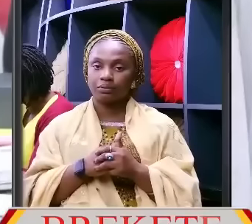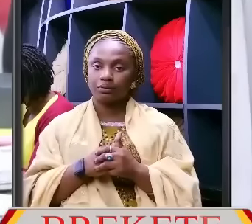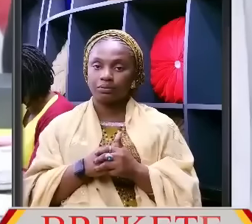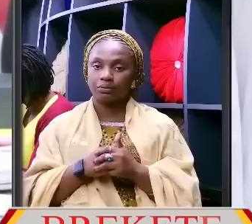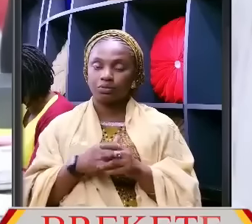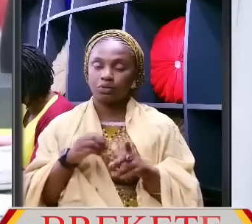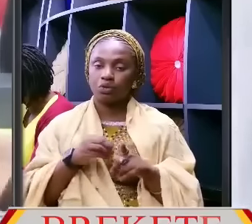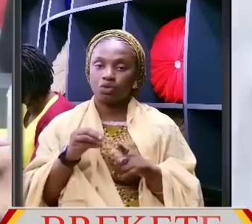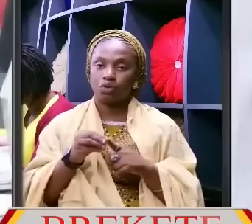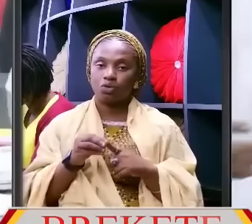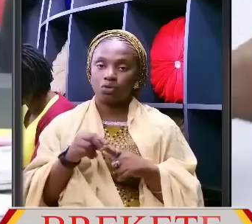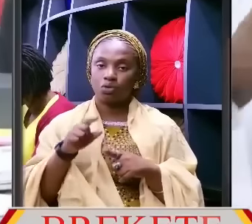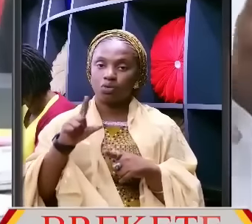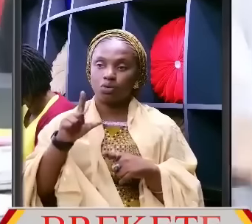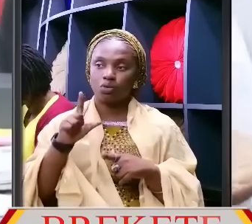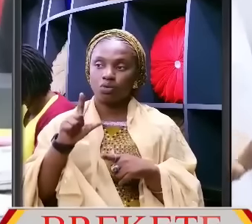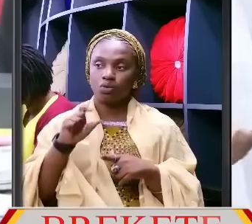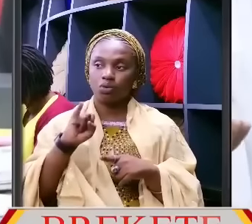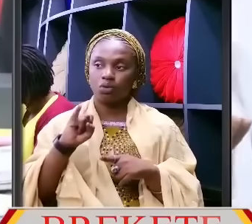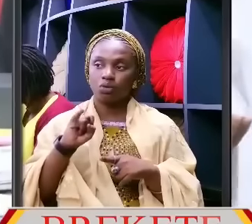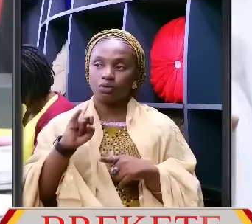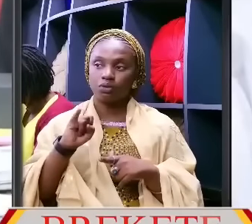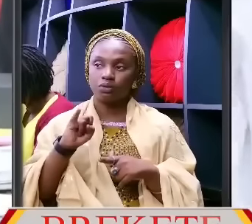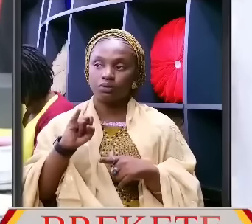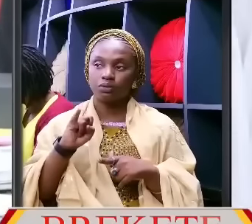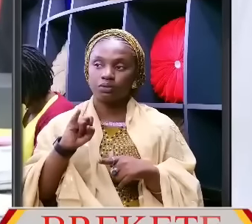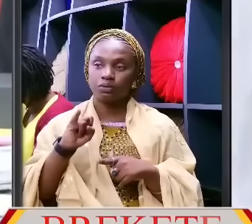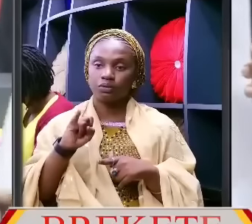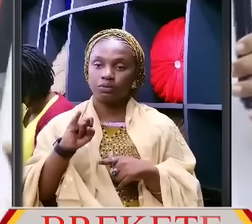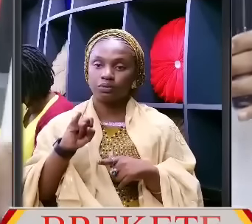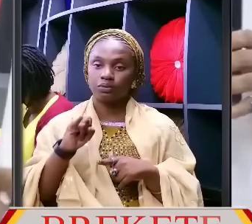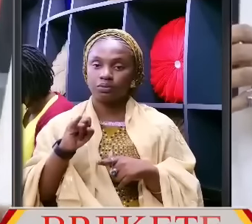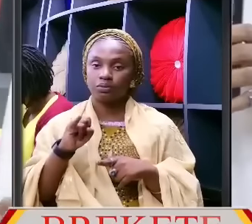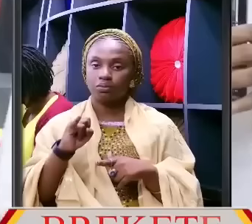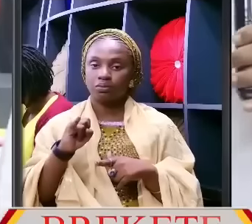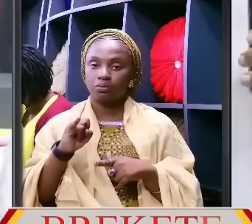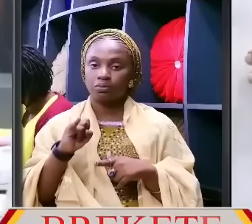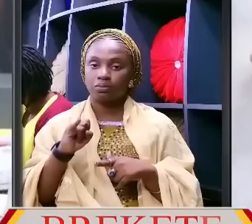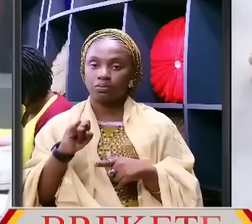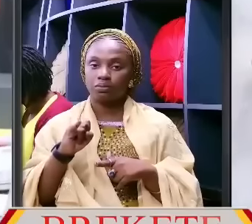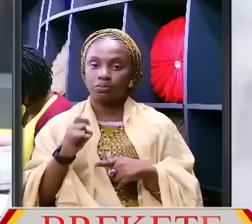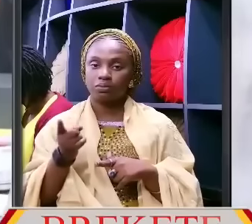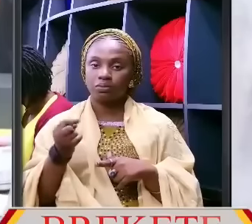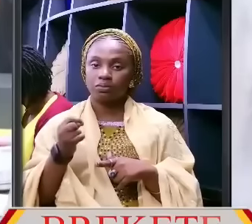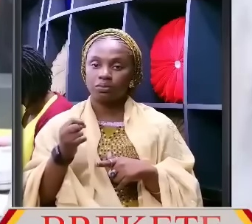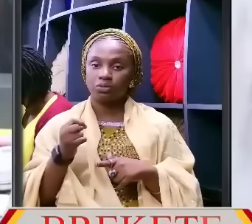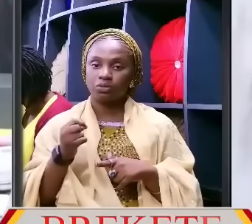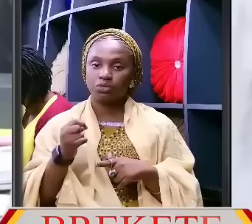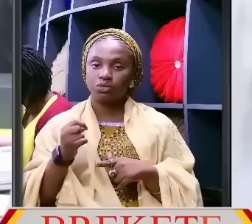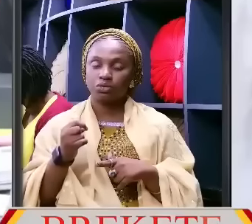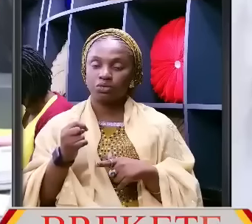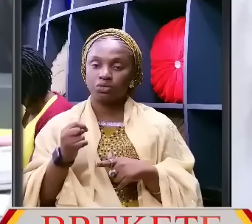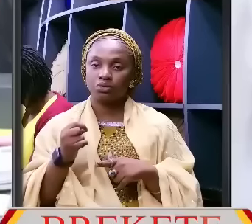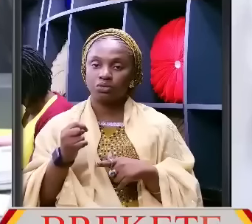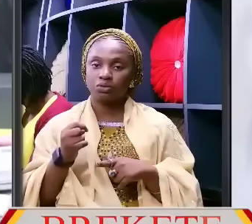and parlor abi na because that type flat no dey too common. The house one